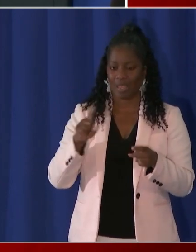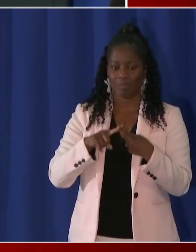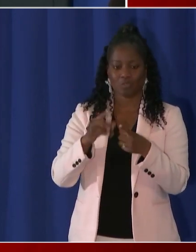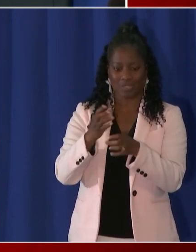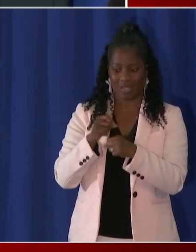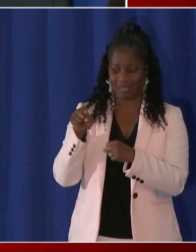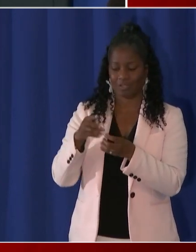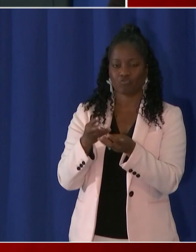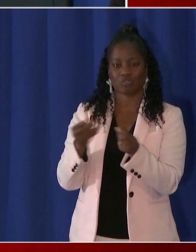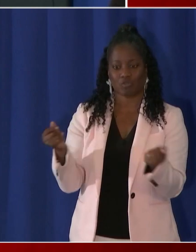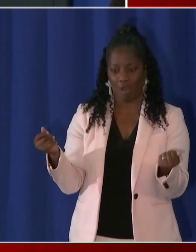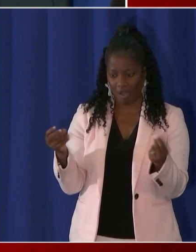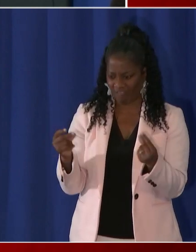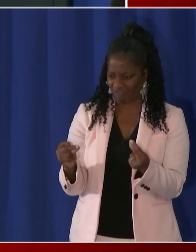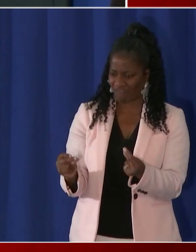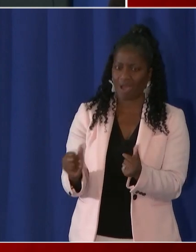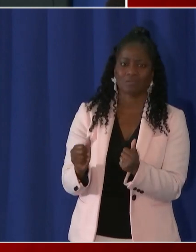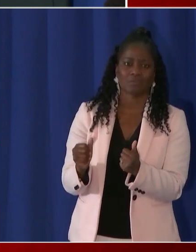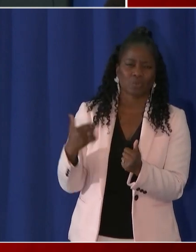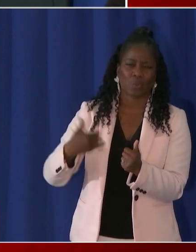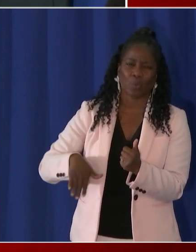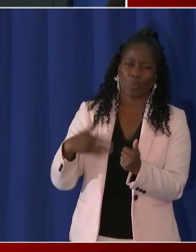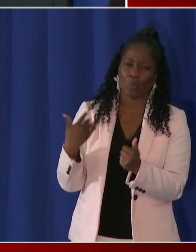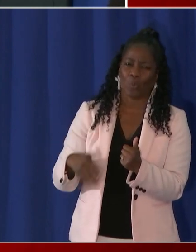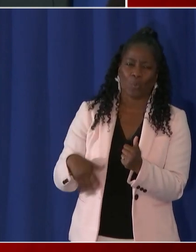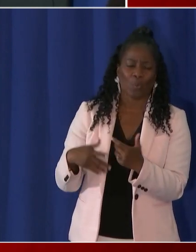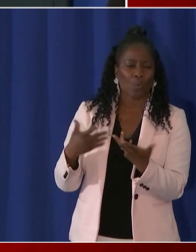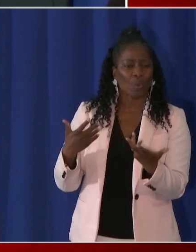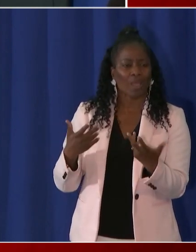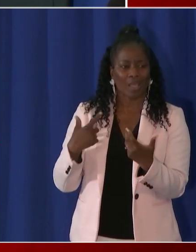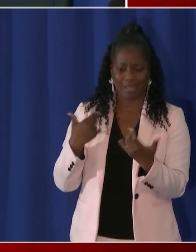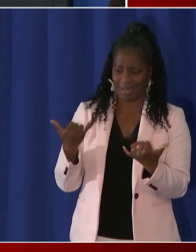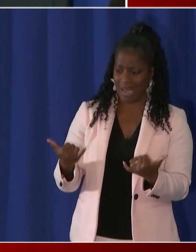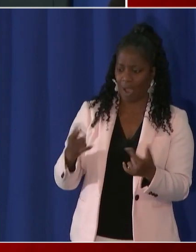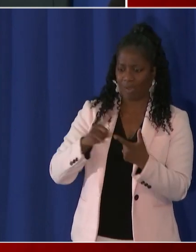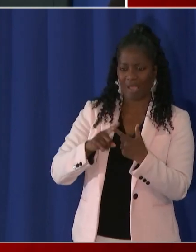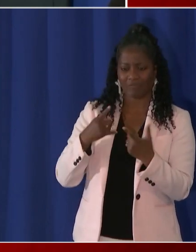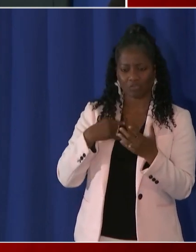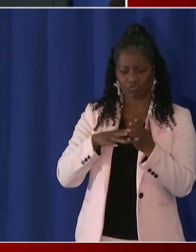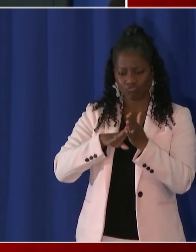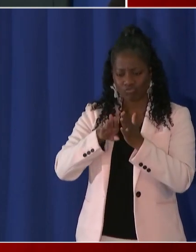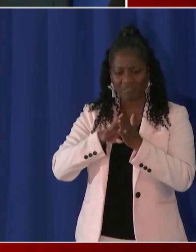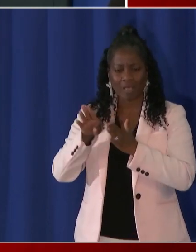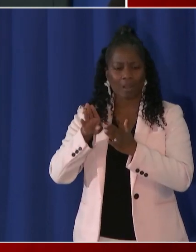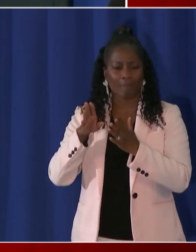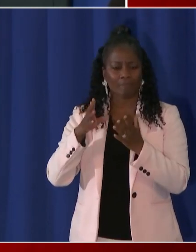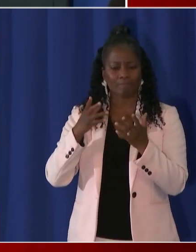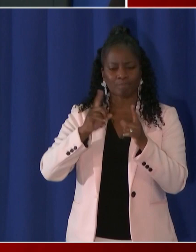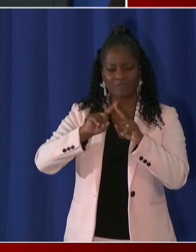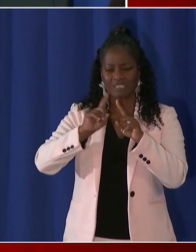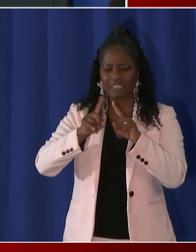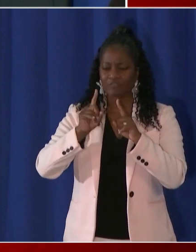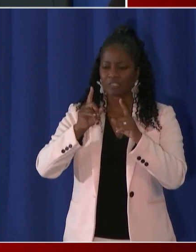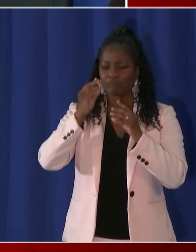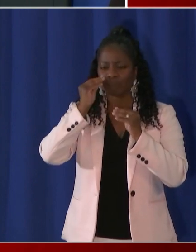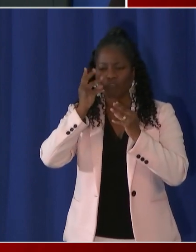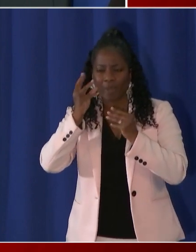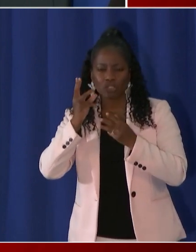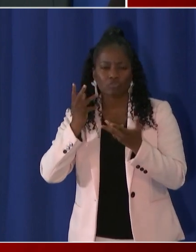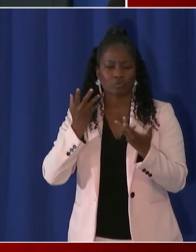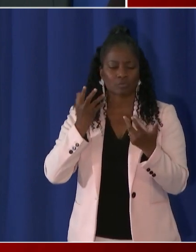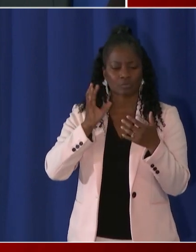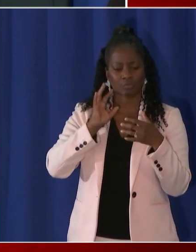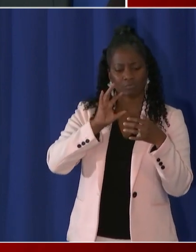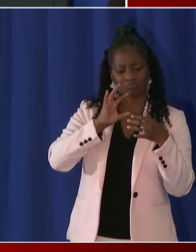get this resolved to this point, this quickly, and now we just got to kind of put the pieces put the pieces together on the back